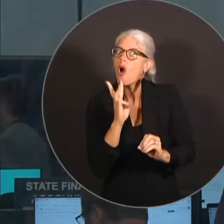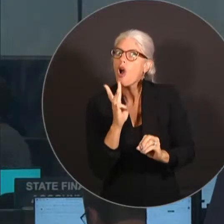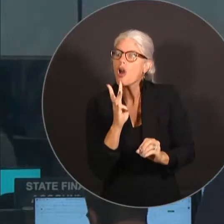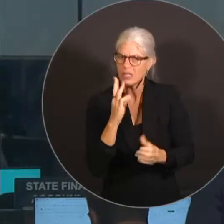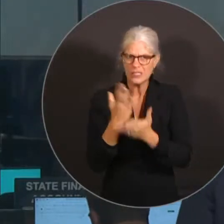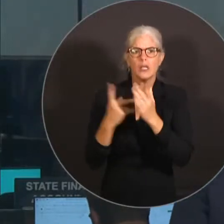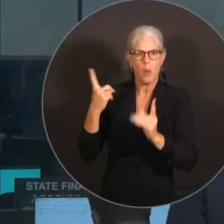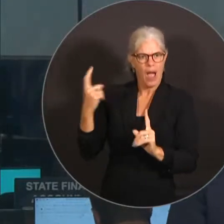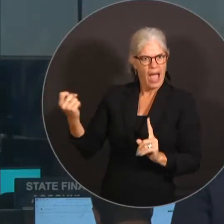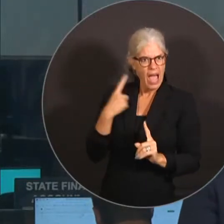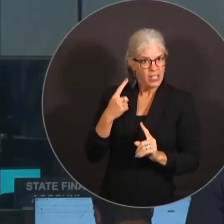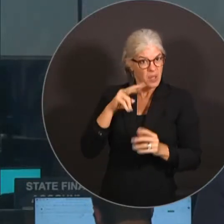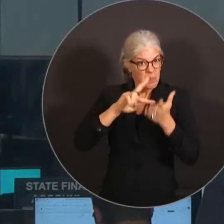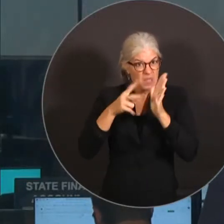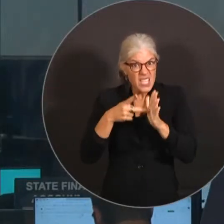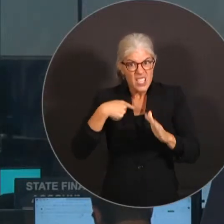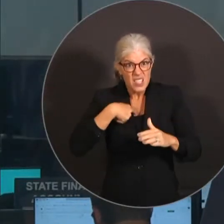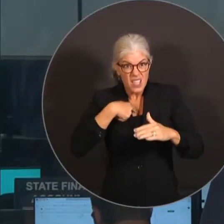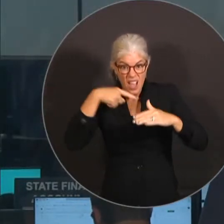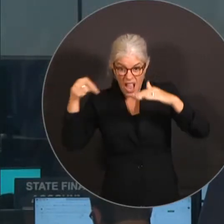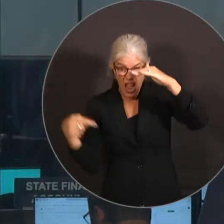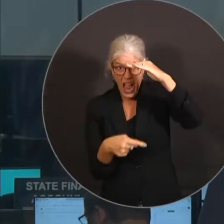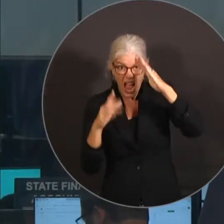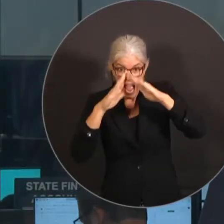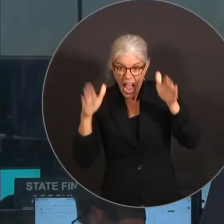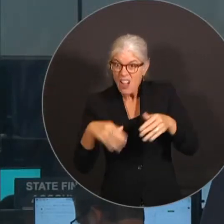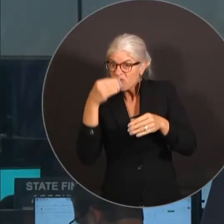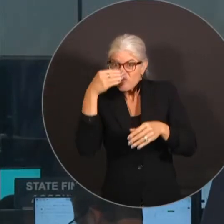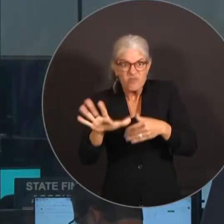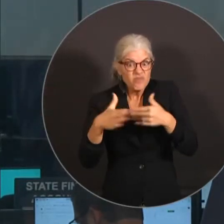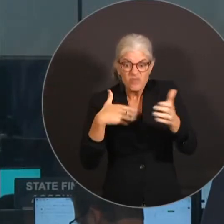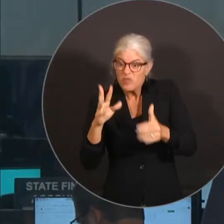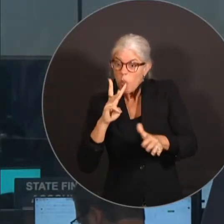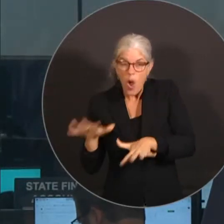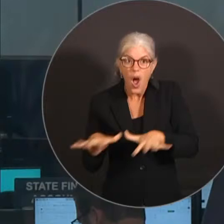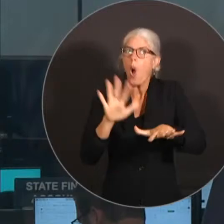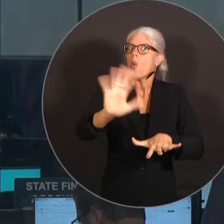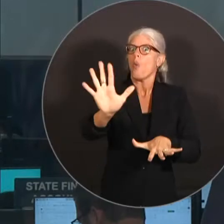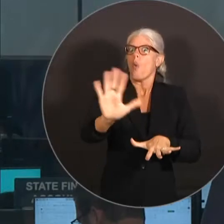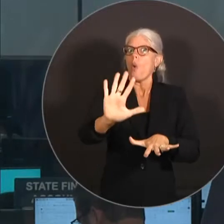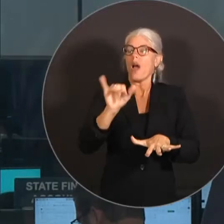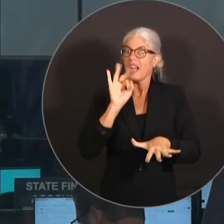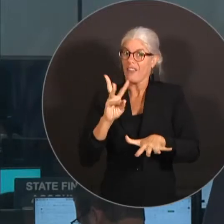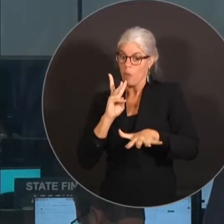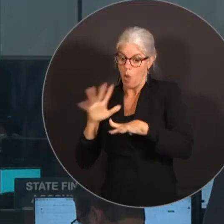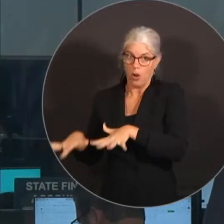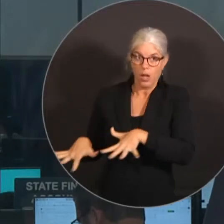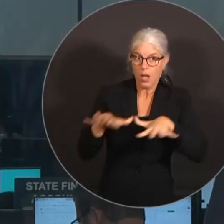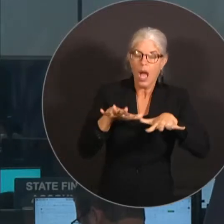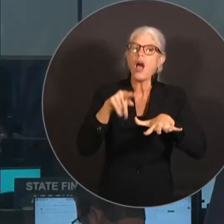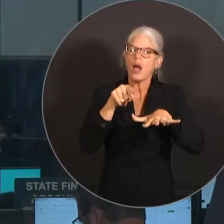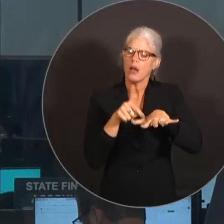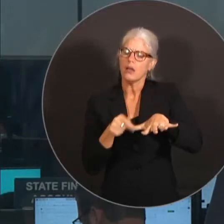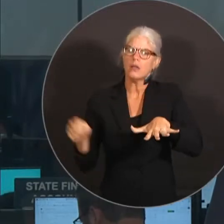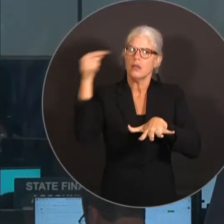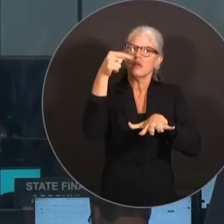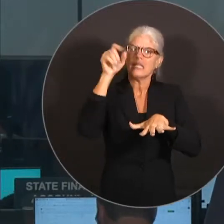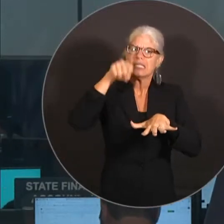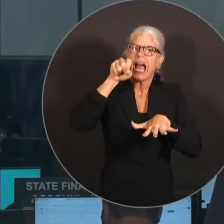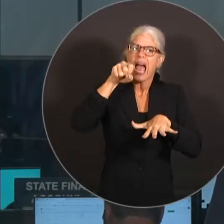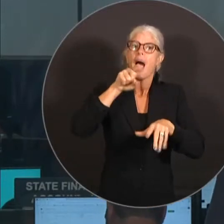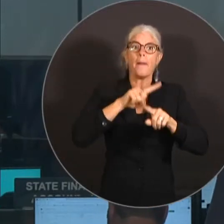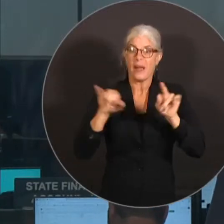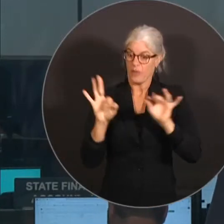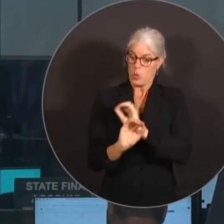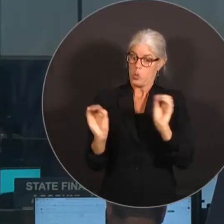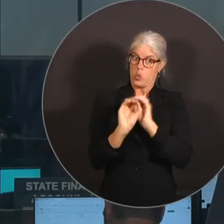Do I go to the bottom of the house if I got storm surge? The answer is no. If you've got 2 floors, you need to go to the lowest part of the